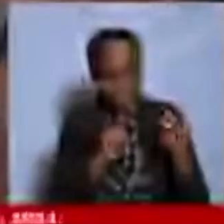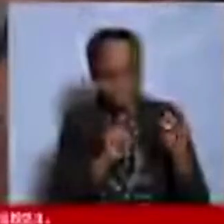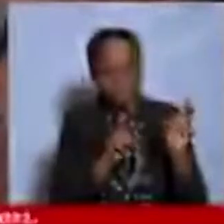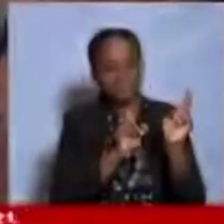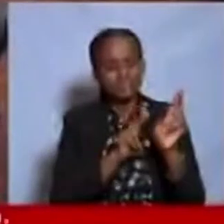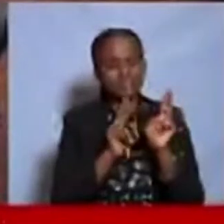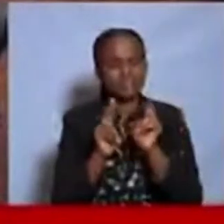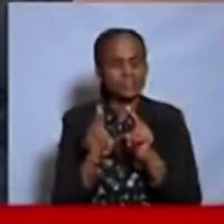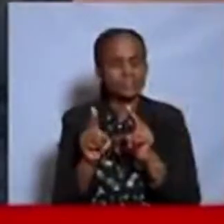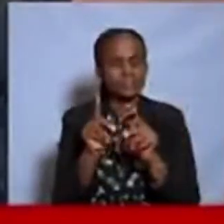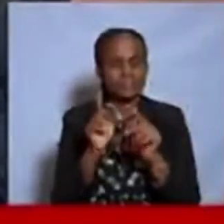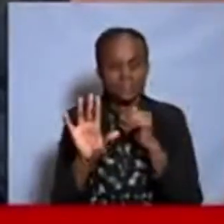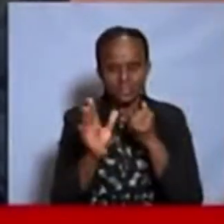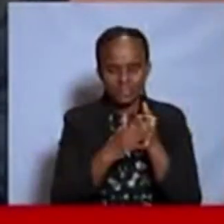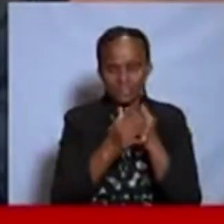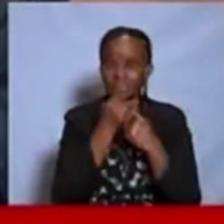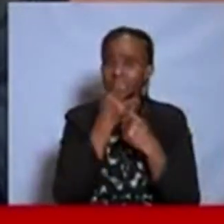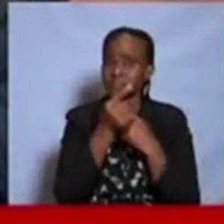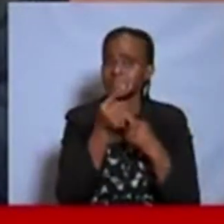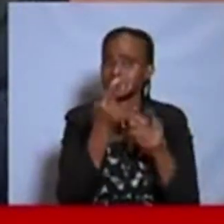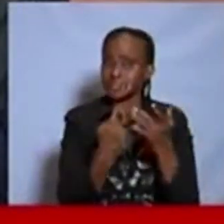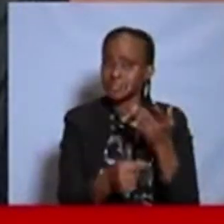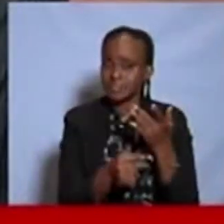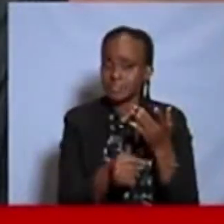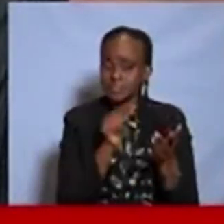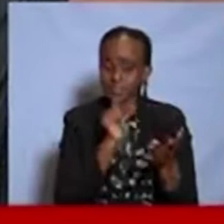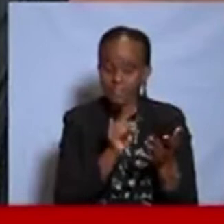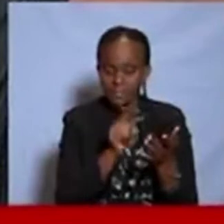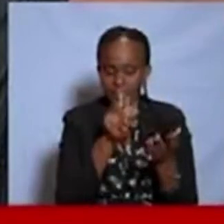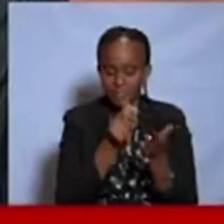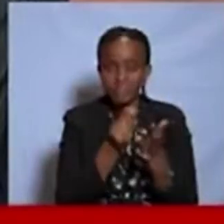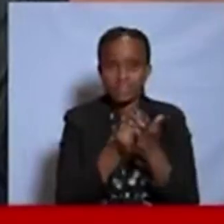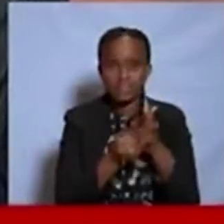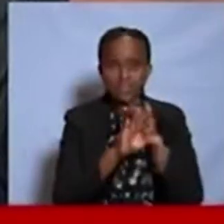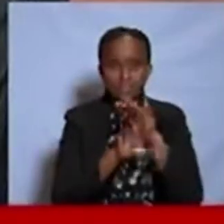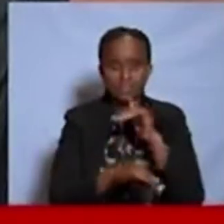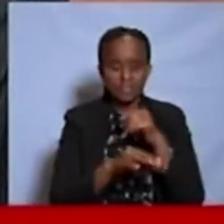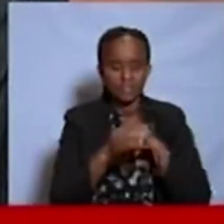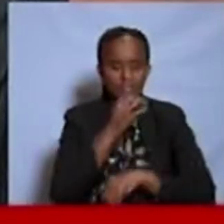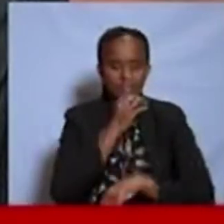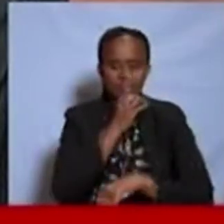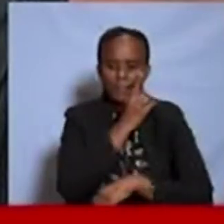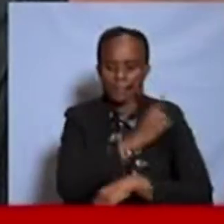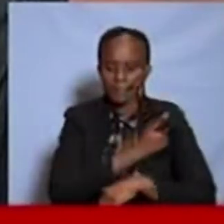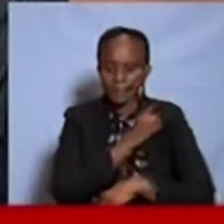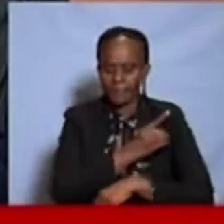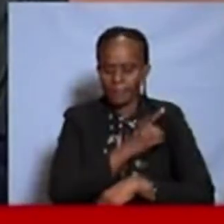response actually is saying this man is under disciplinary.